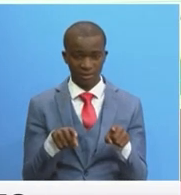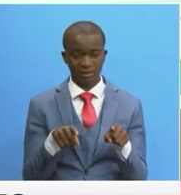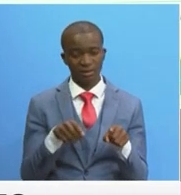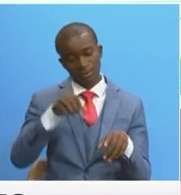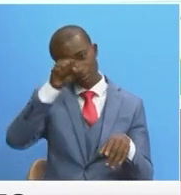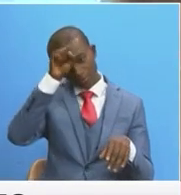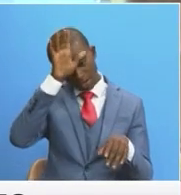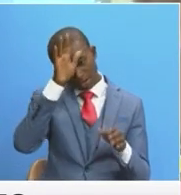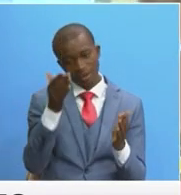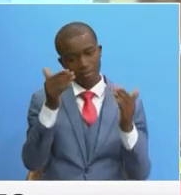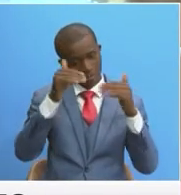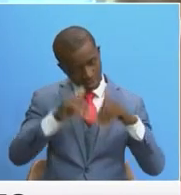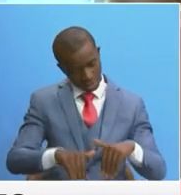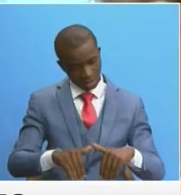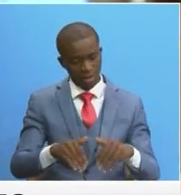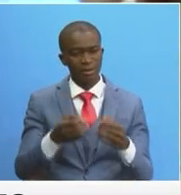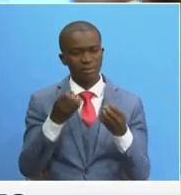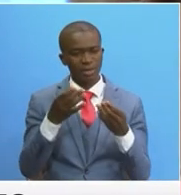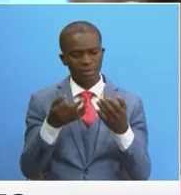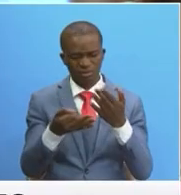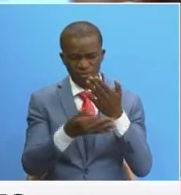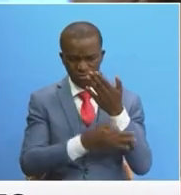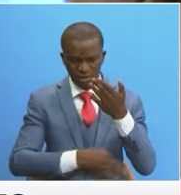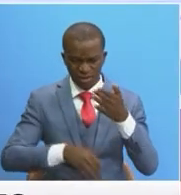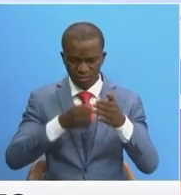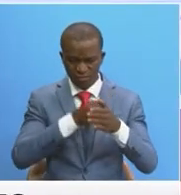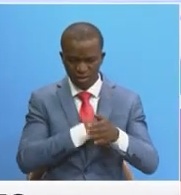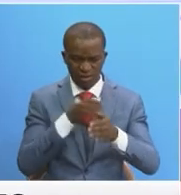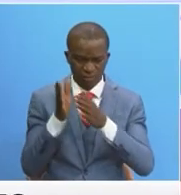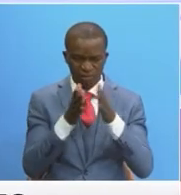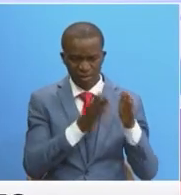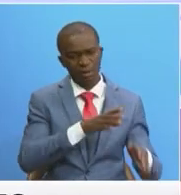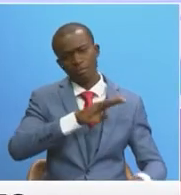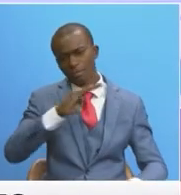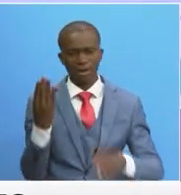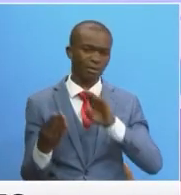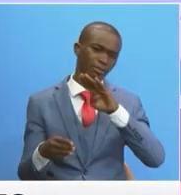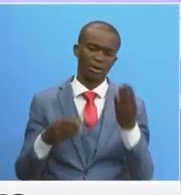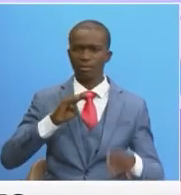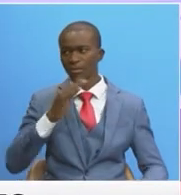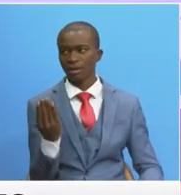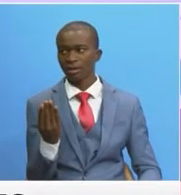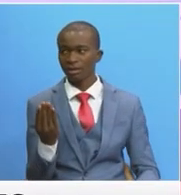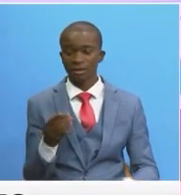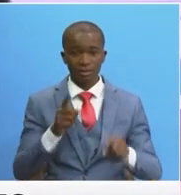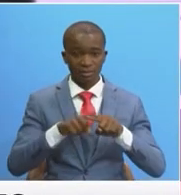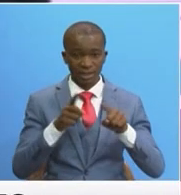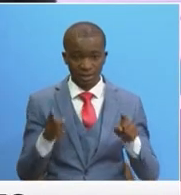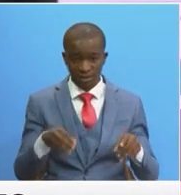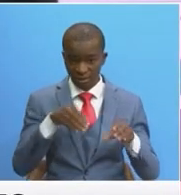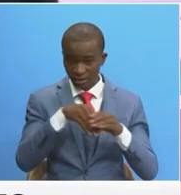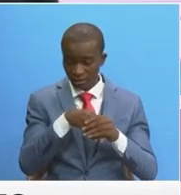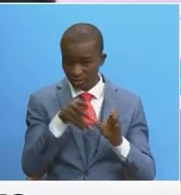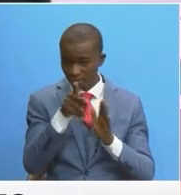foreign investors left us with the dead mines. Now they are back in life. What is enshrined in the local content is